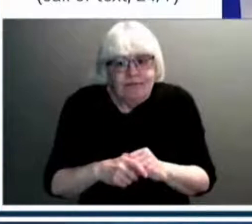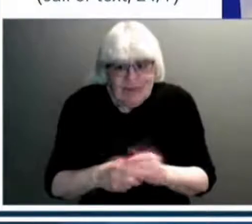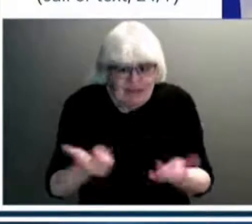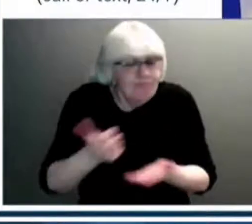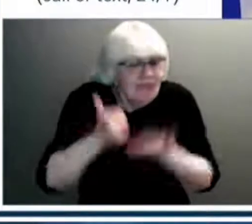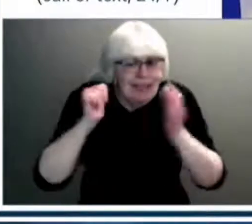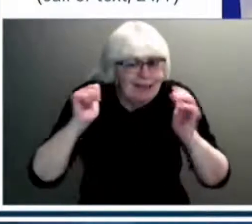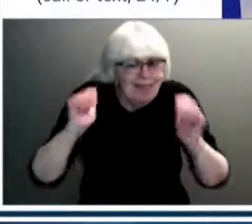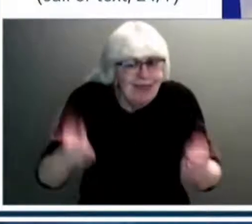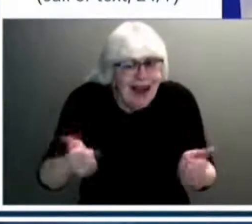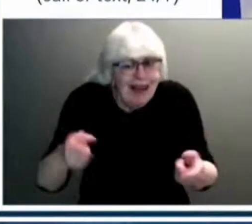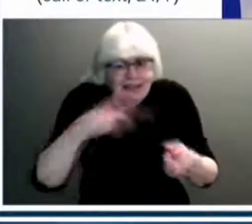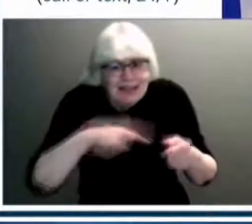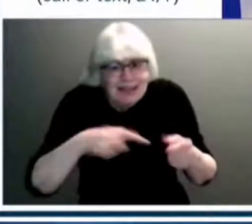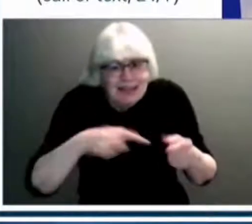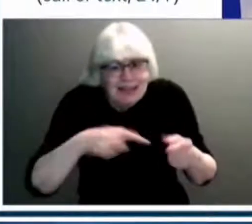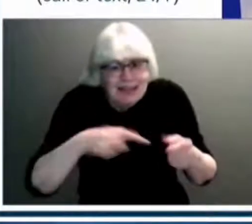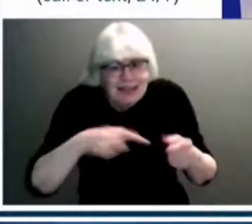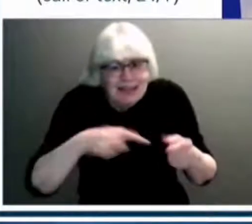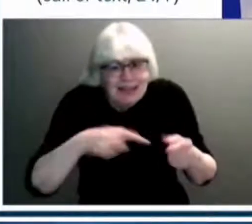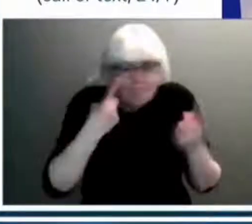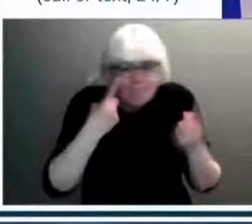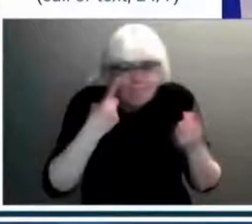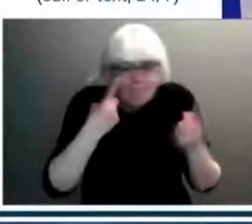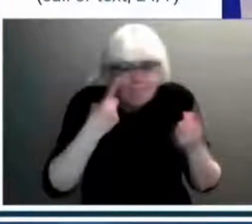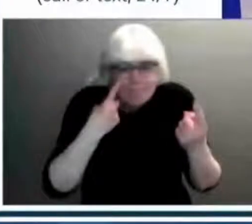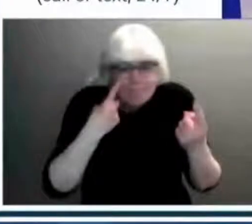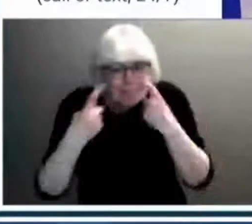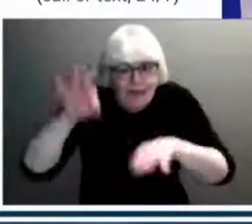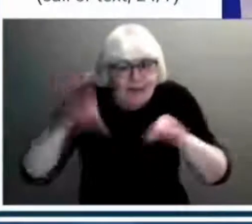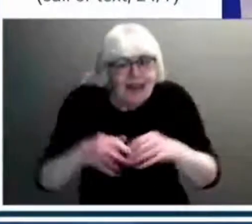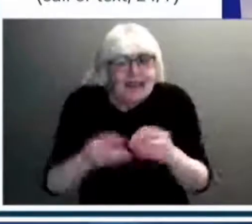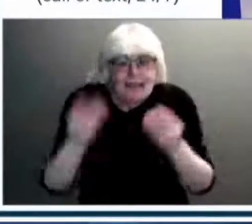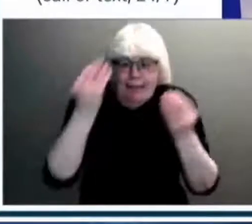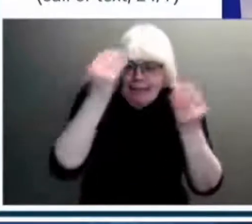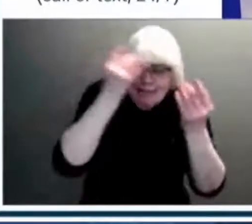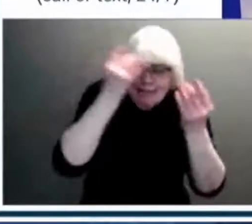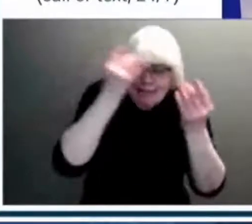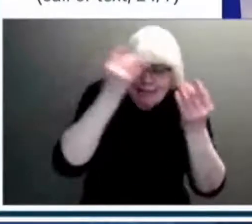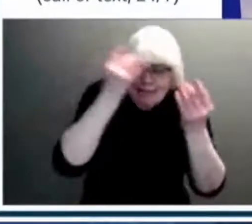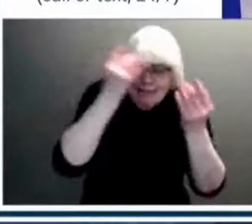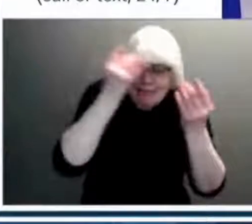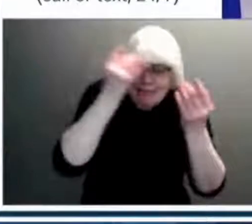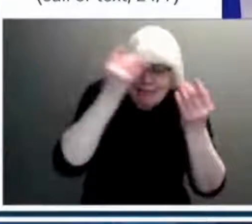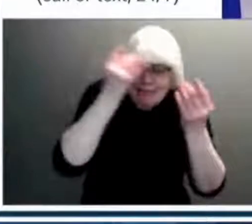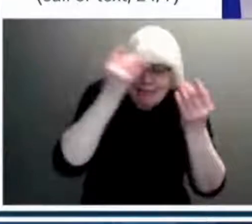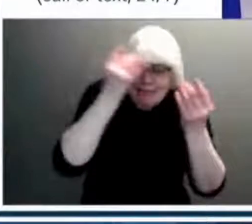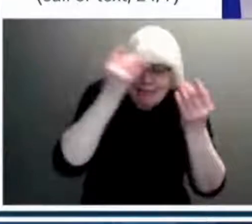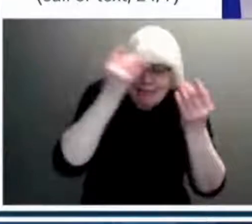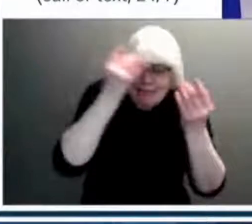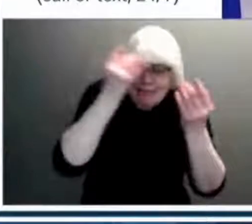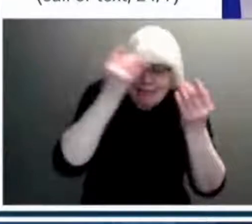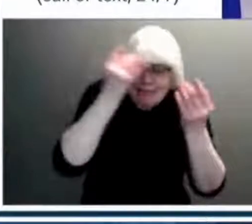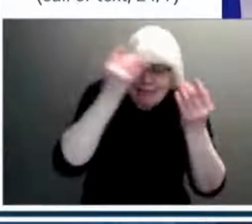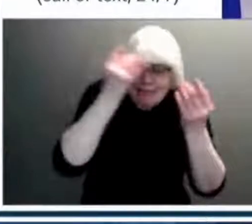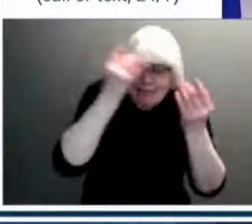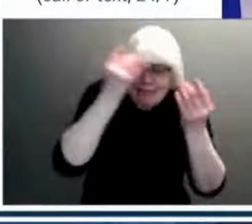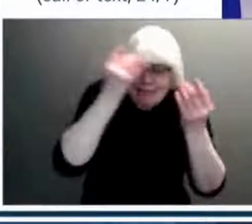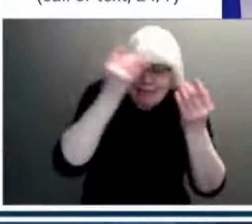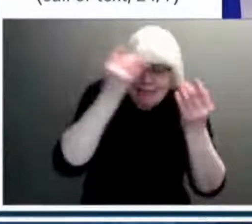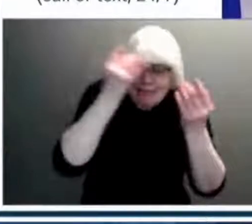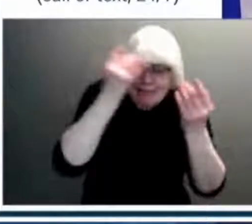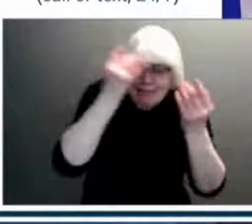of thought and a lot of energy going into making sure that we can meet the